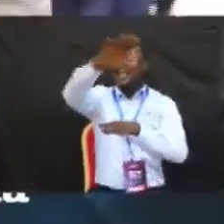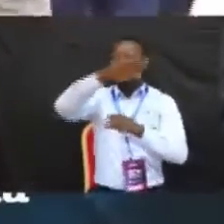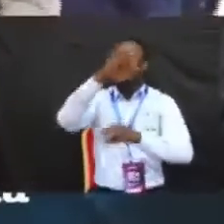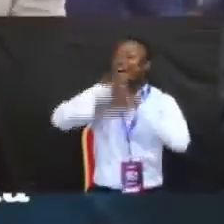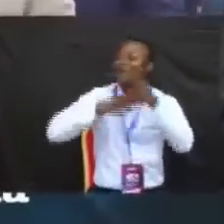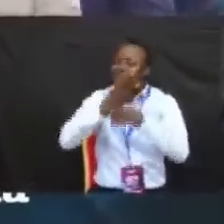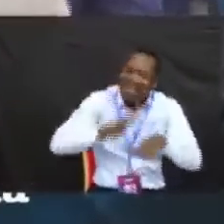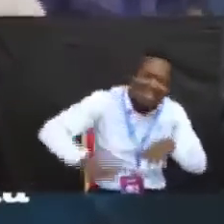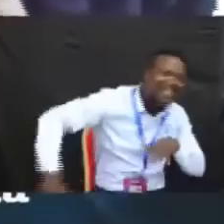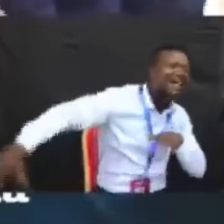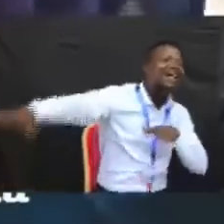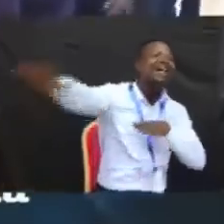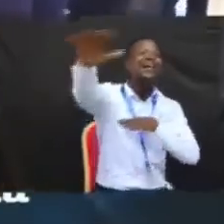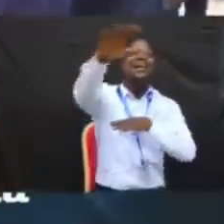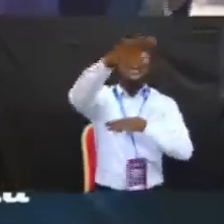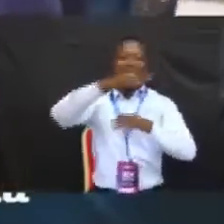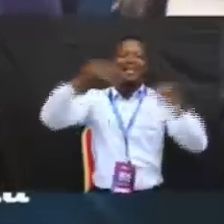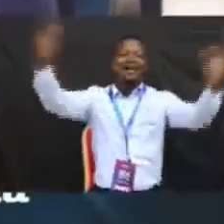Yes.